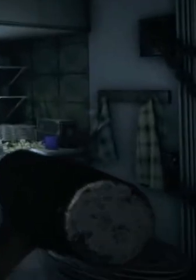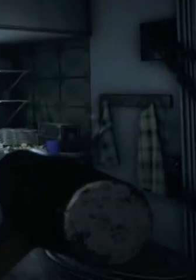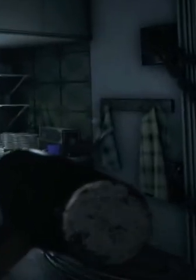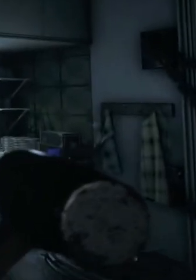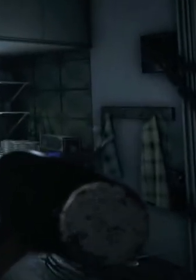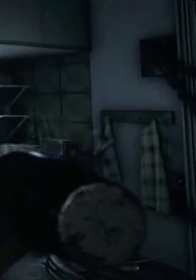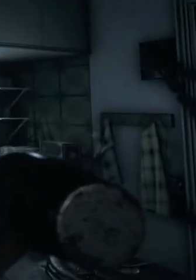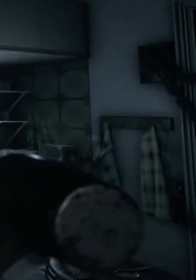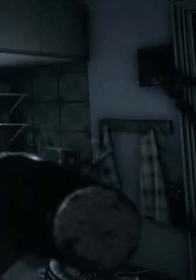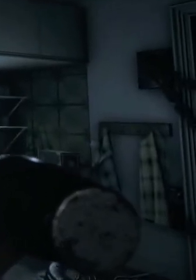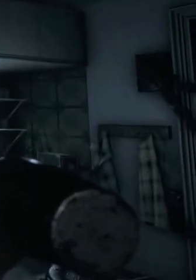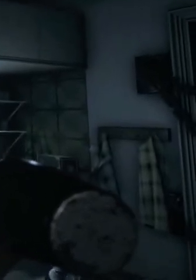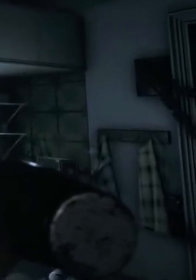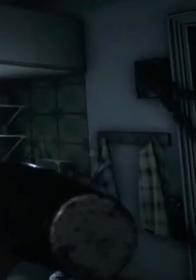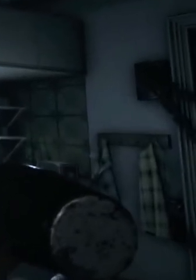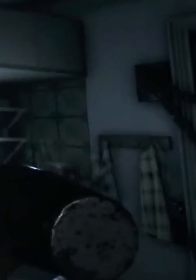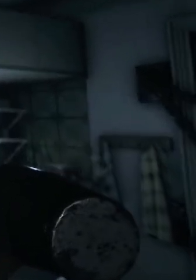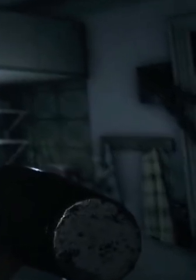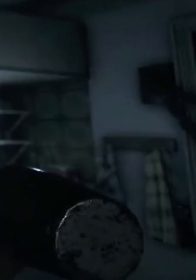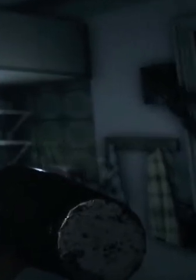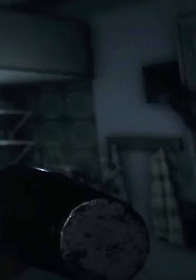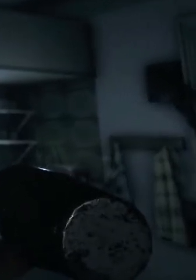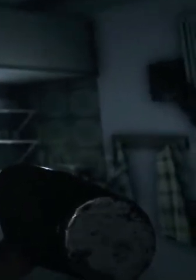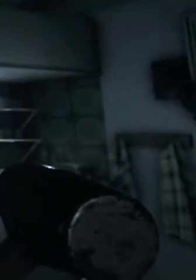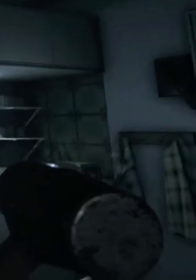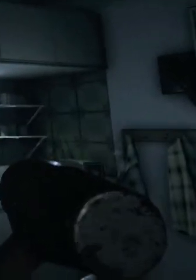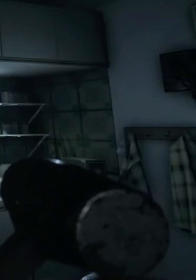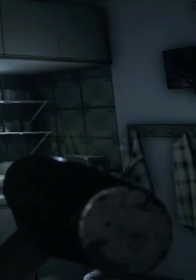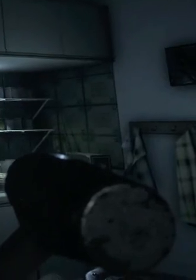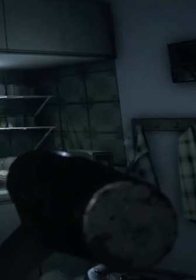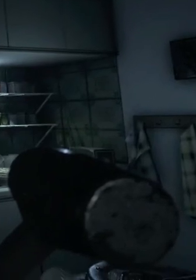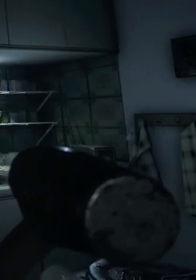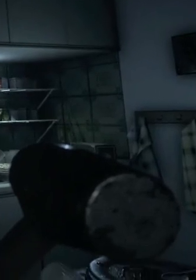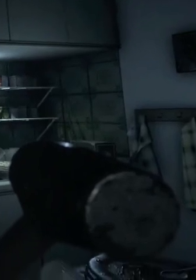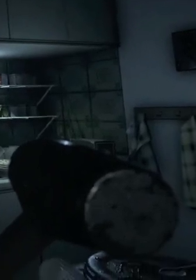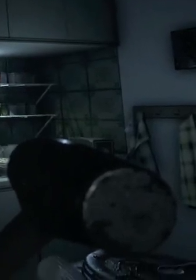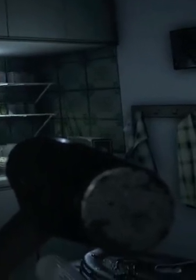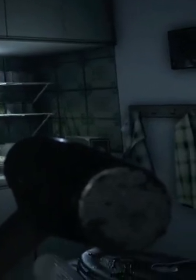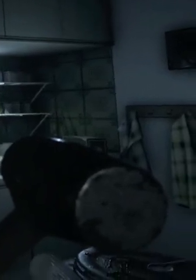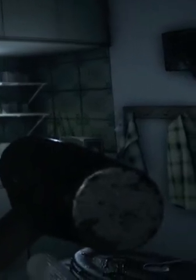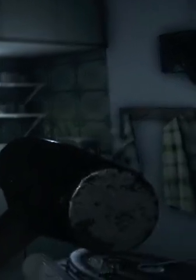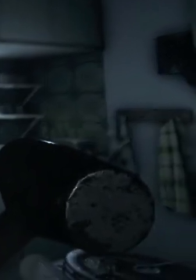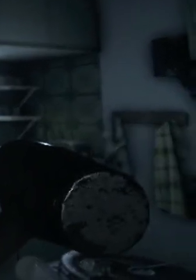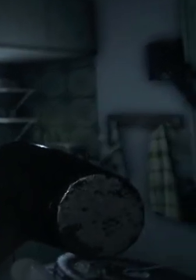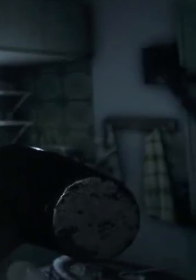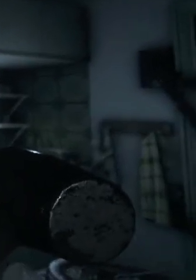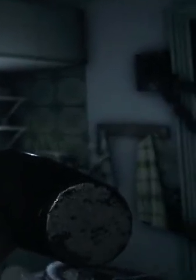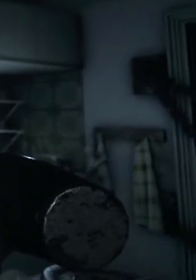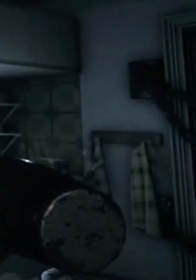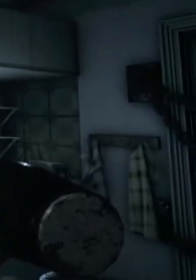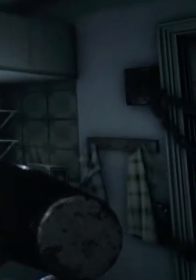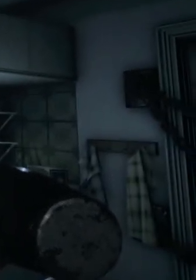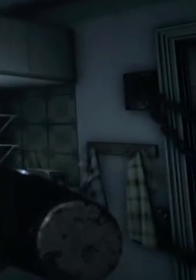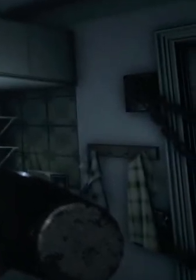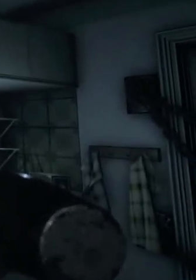Booh big guy needs a sleep by the way you guys have been repeating the same walking around naked semi joke